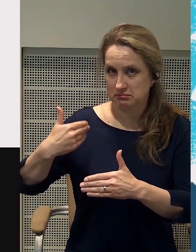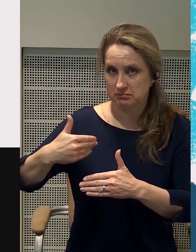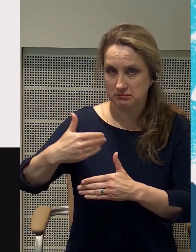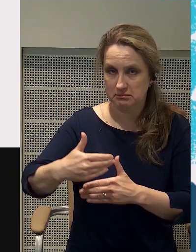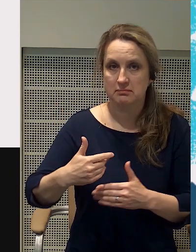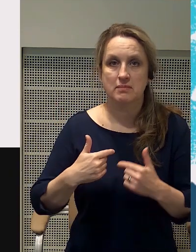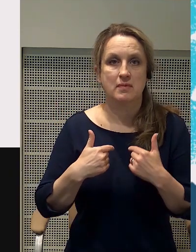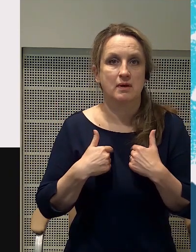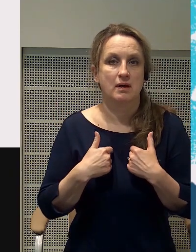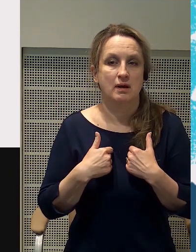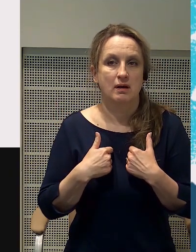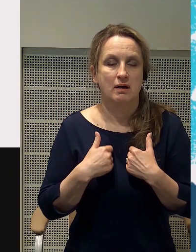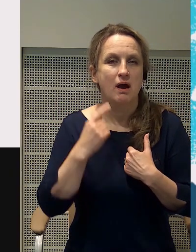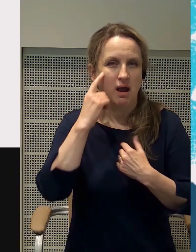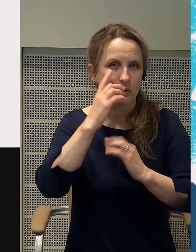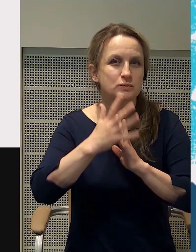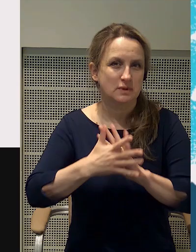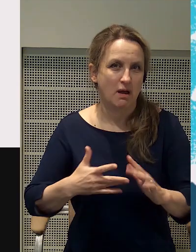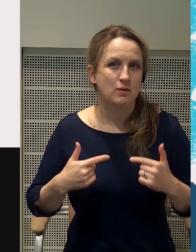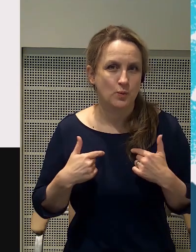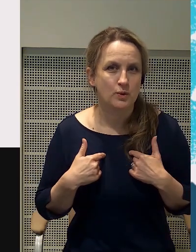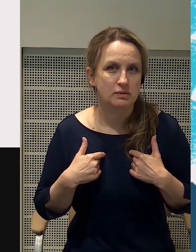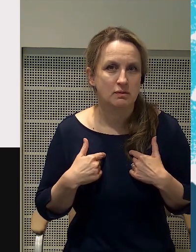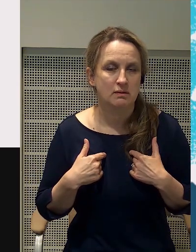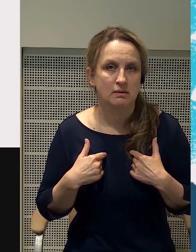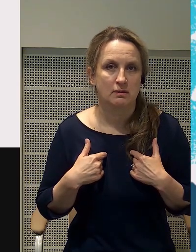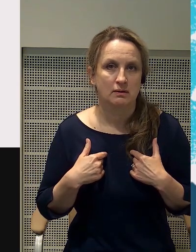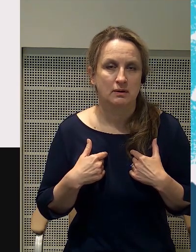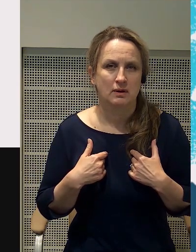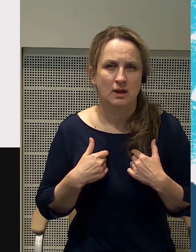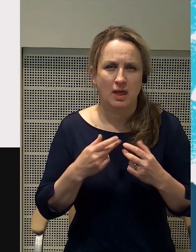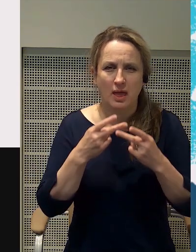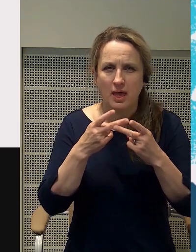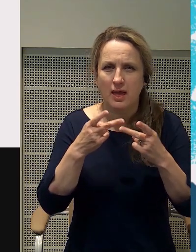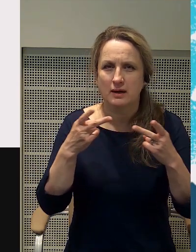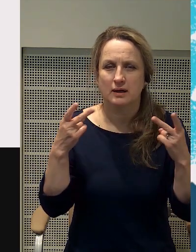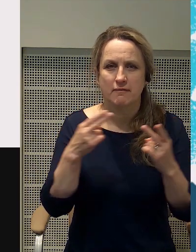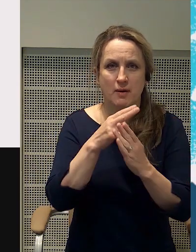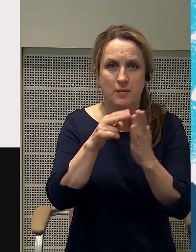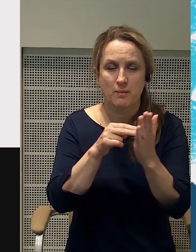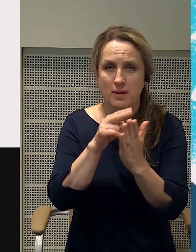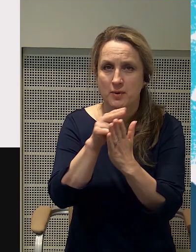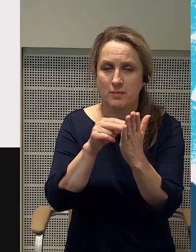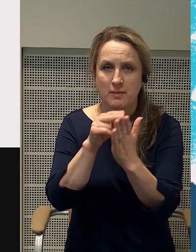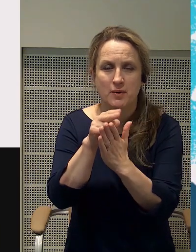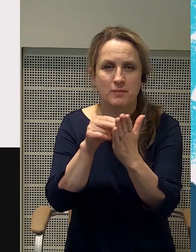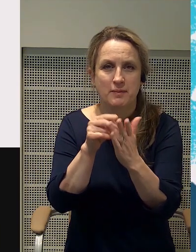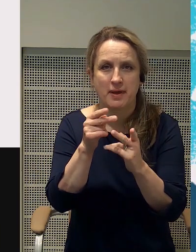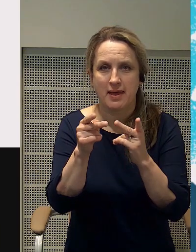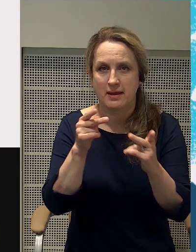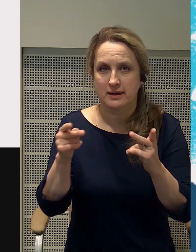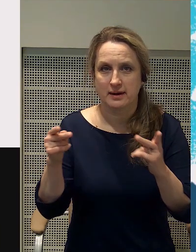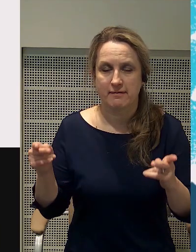when stakeholders want to integrate the voice of the patient advocates in everything that they do. And 2 years ago, I